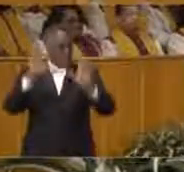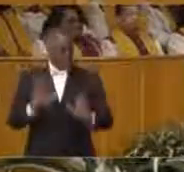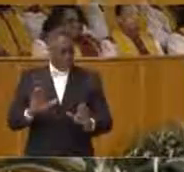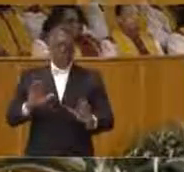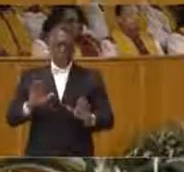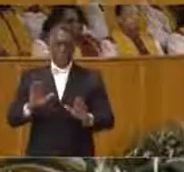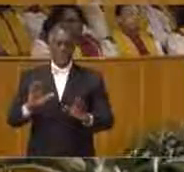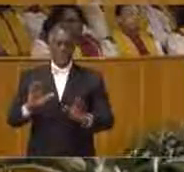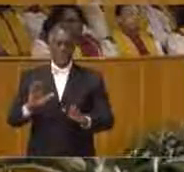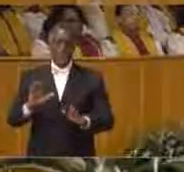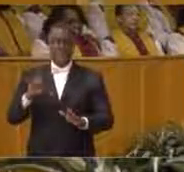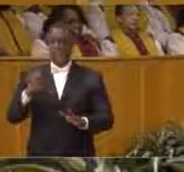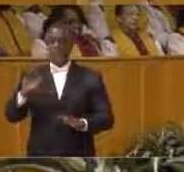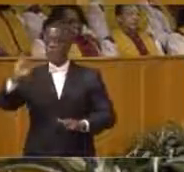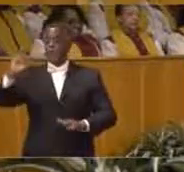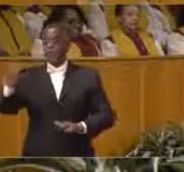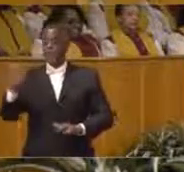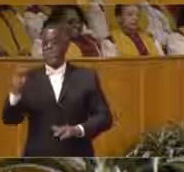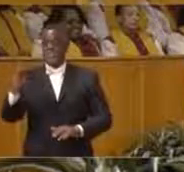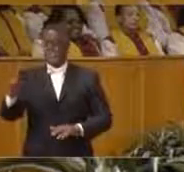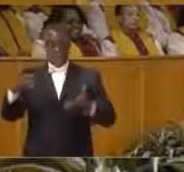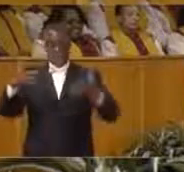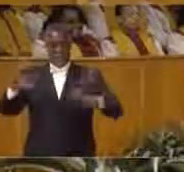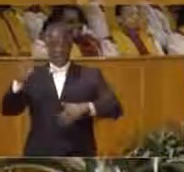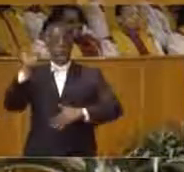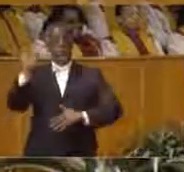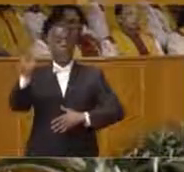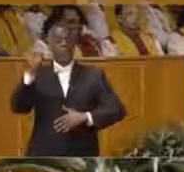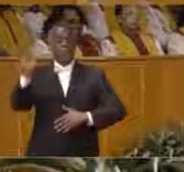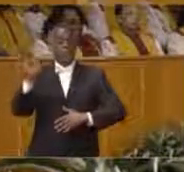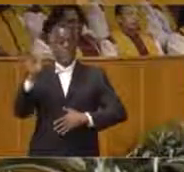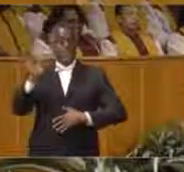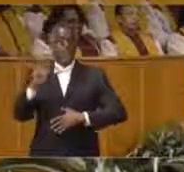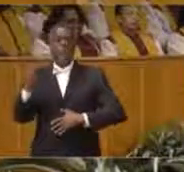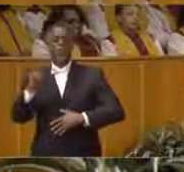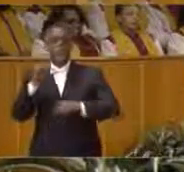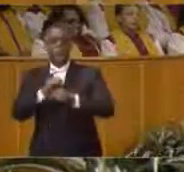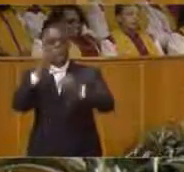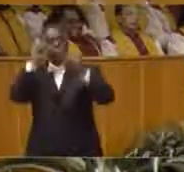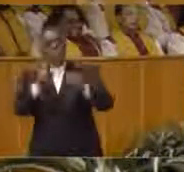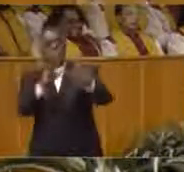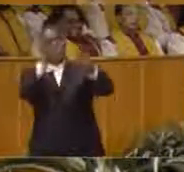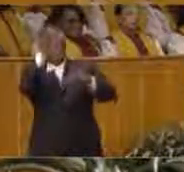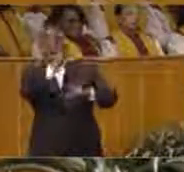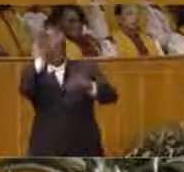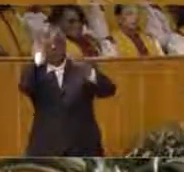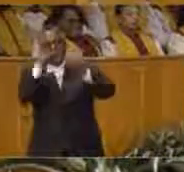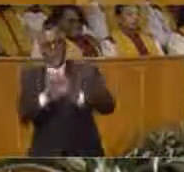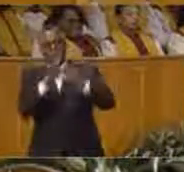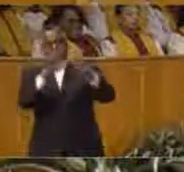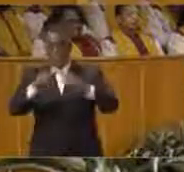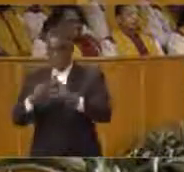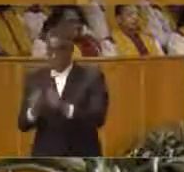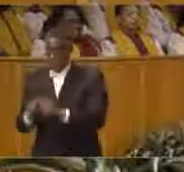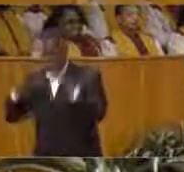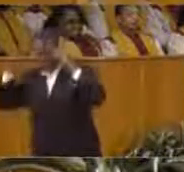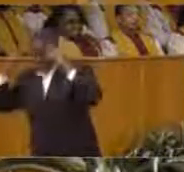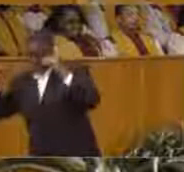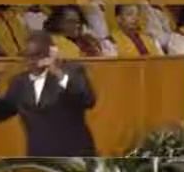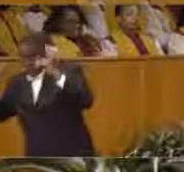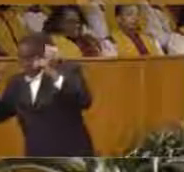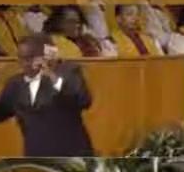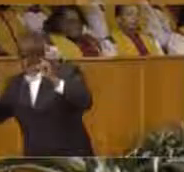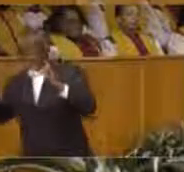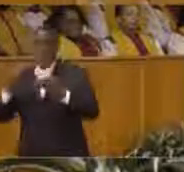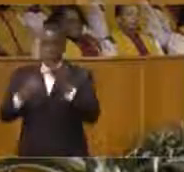Sunday, Dr. Jackson ended his sermon at Calvary. The sermon may have started with Moses, may have been